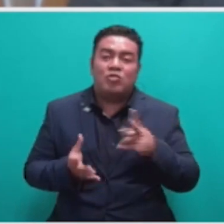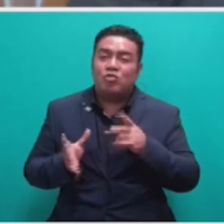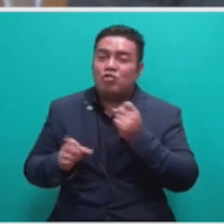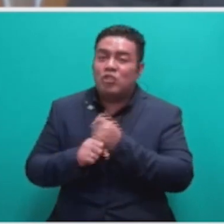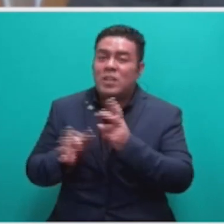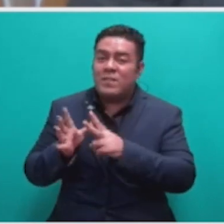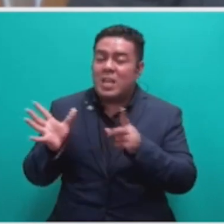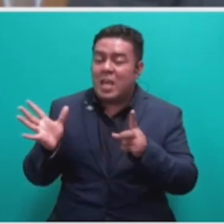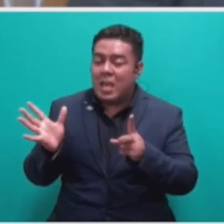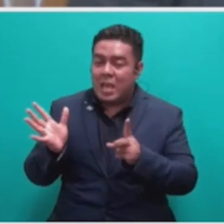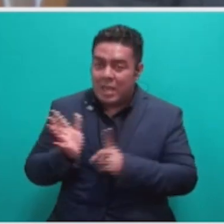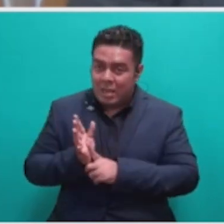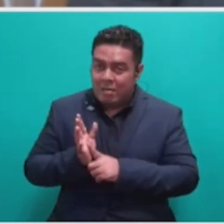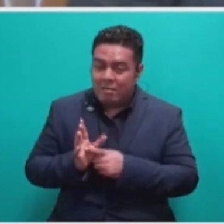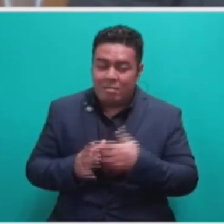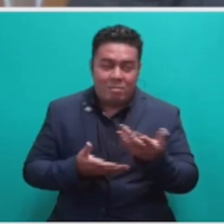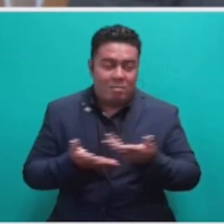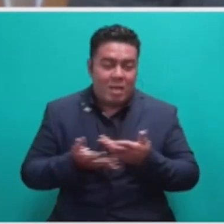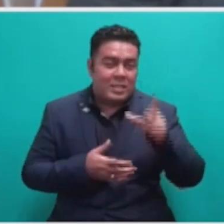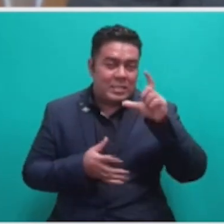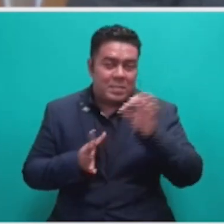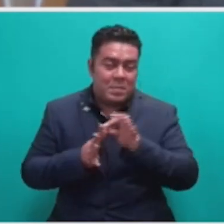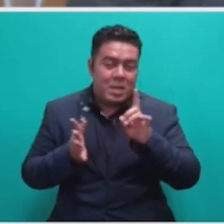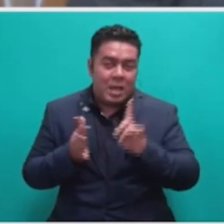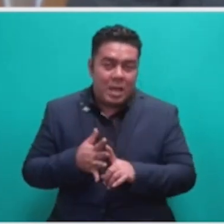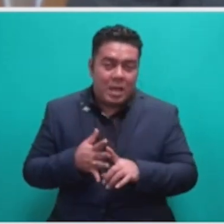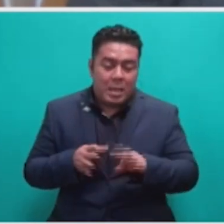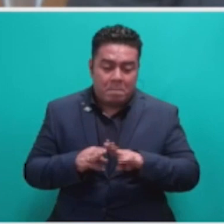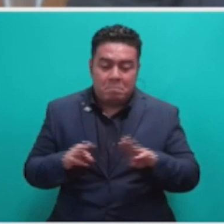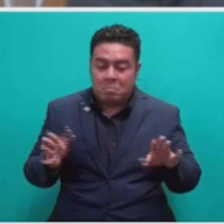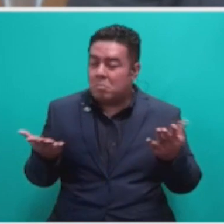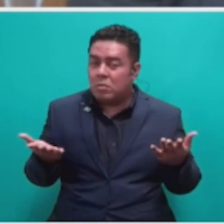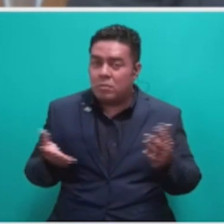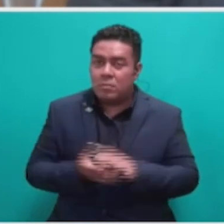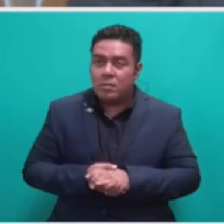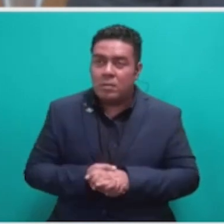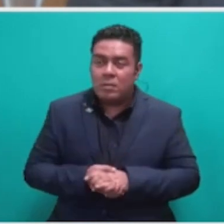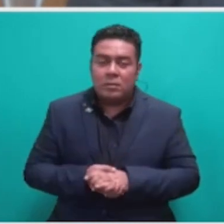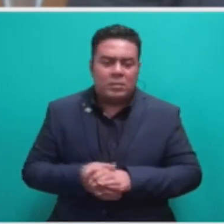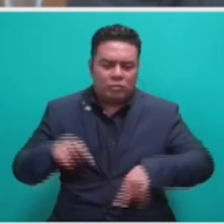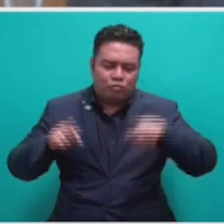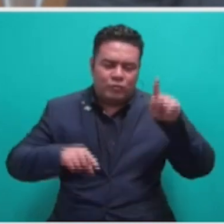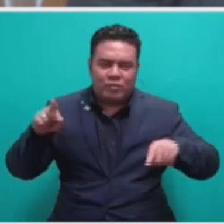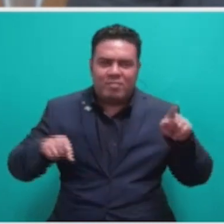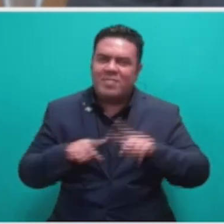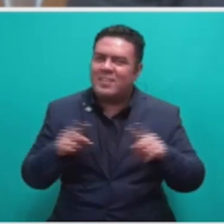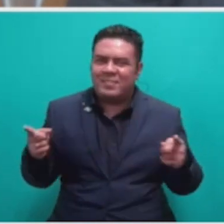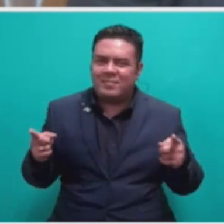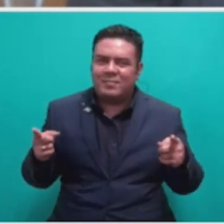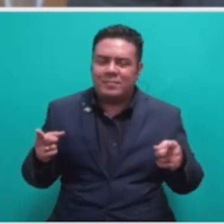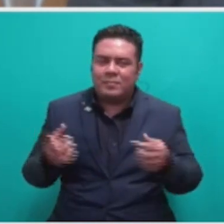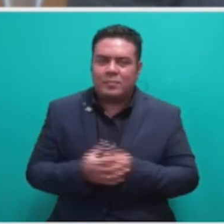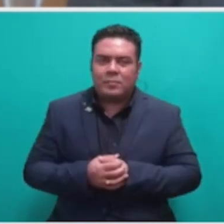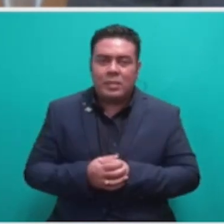expenditure, and the CPI measure, Mr. Speaker, measure different things.